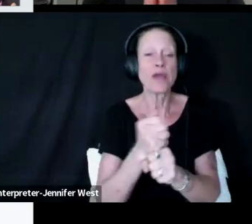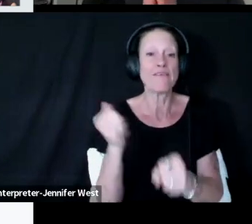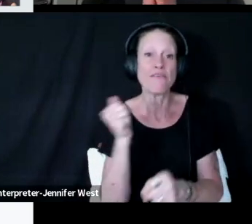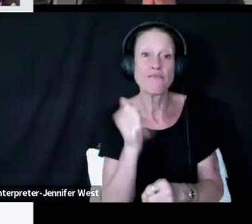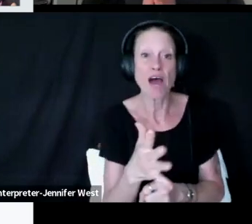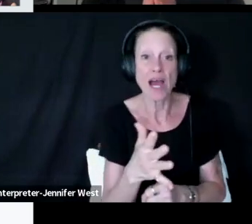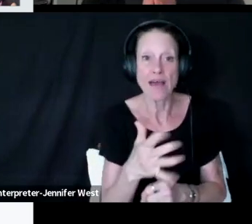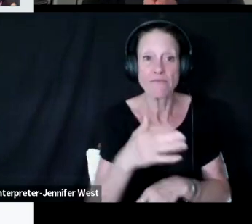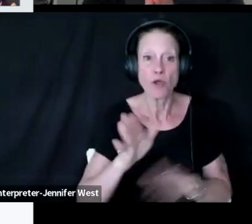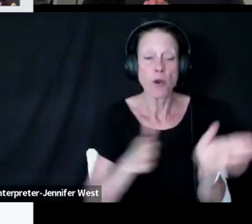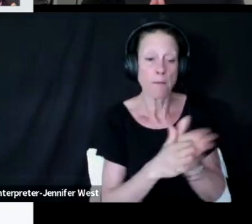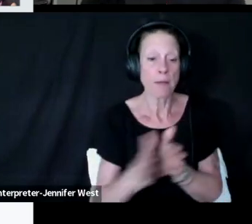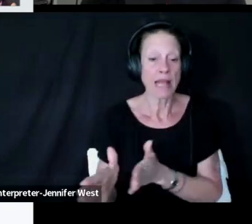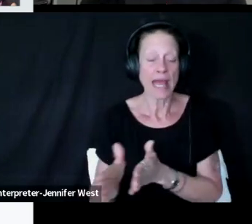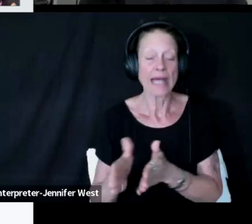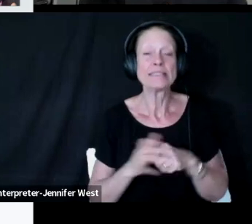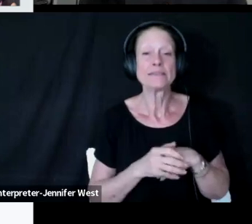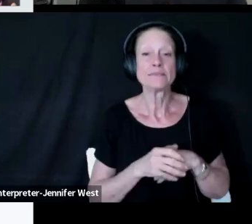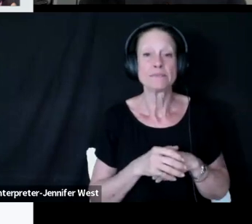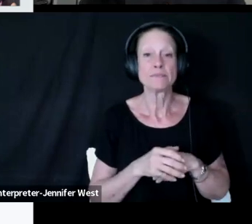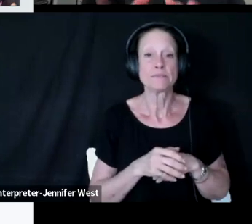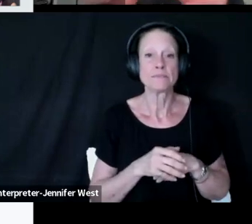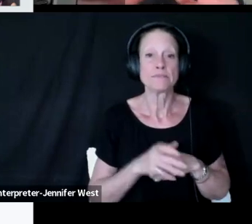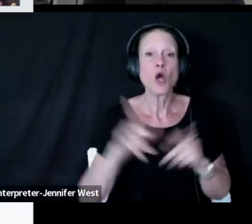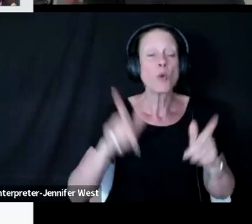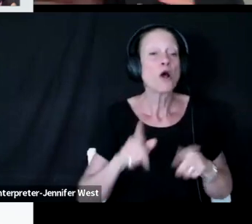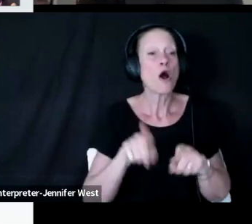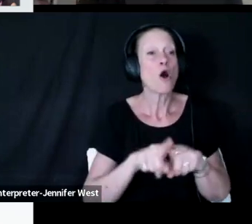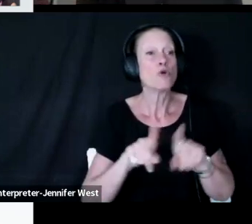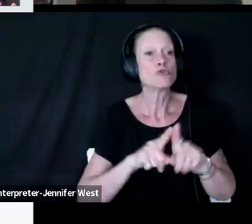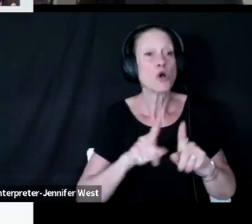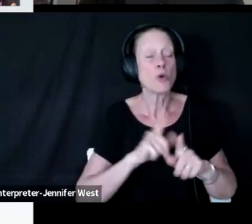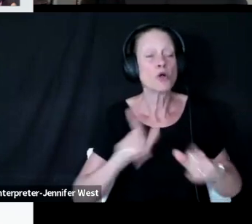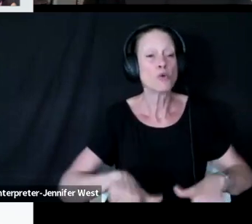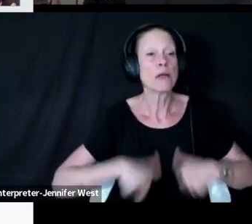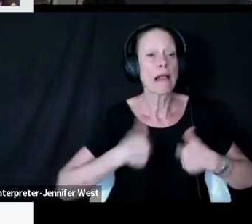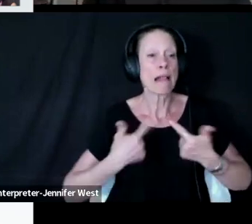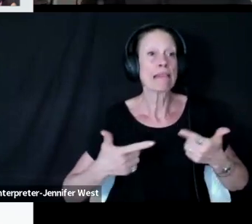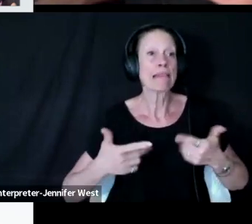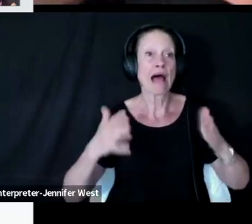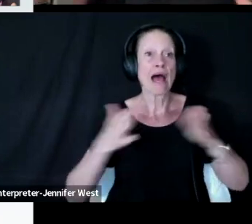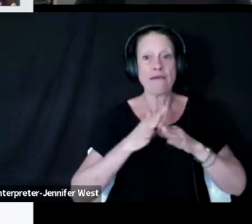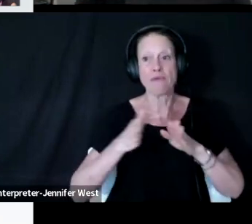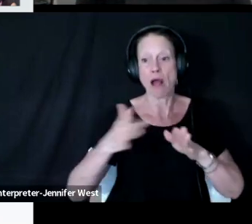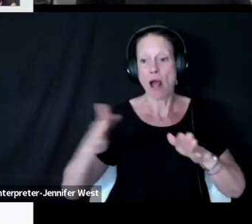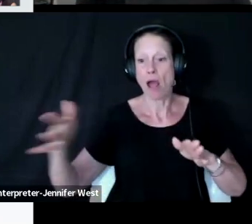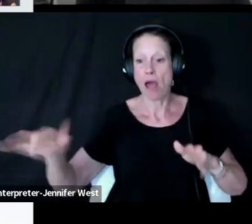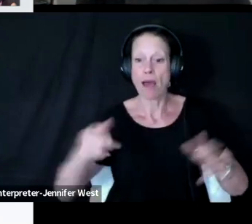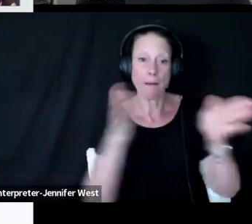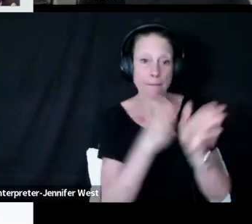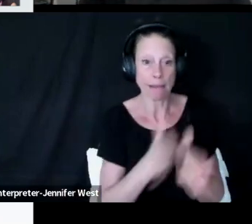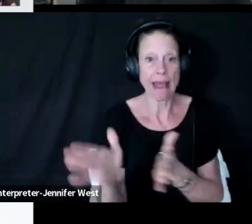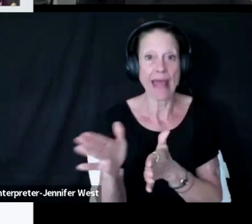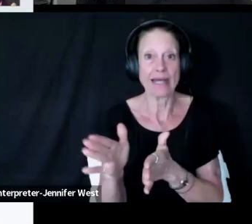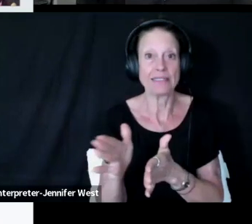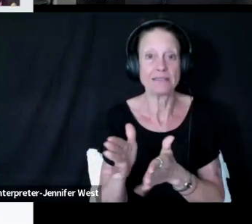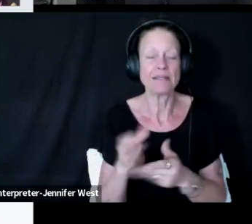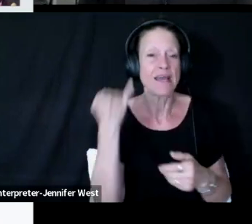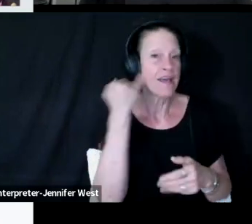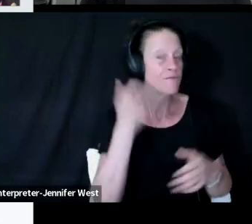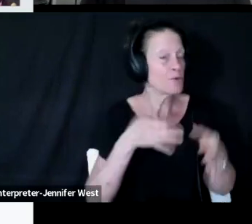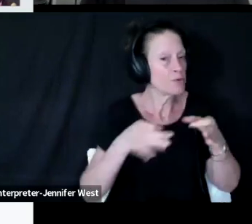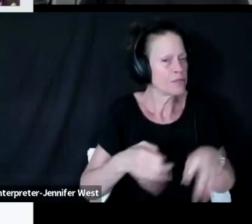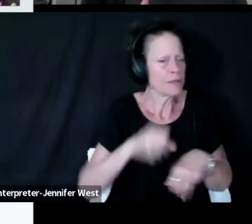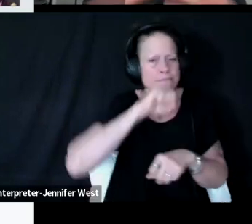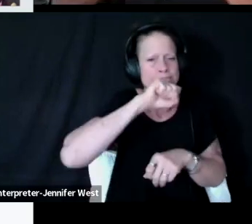We have we also have a lifetime plan. So those are a few different options. Once you've kind of decided that you love